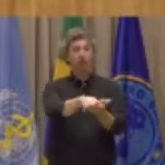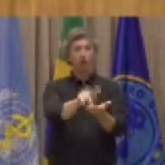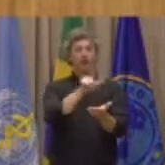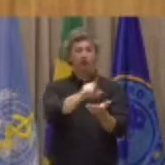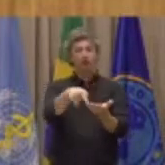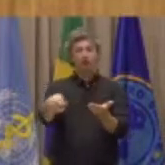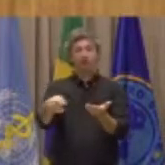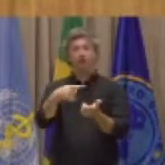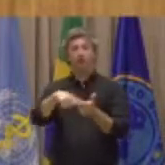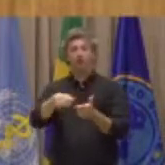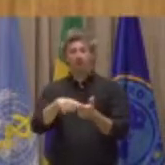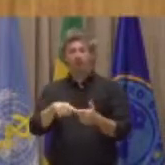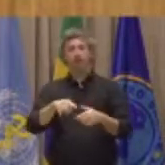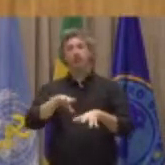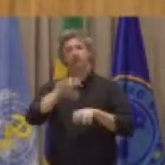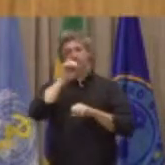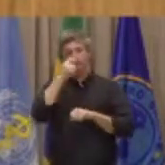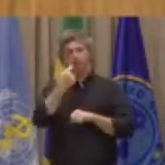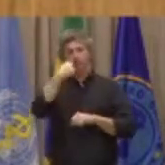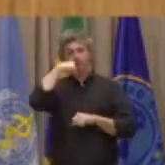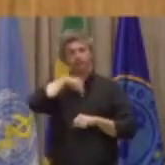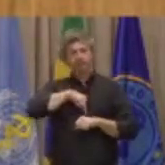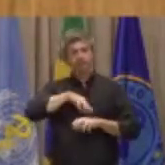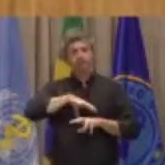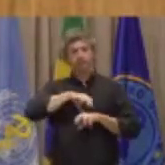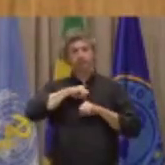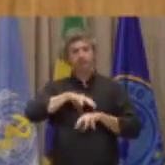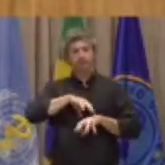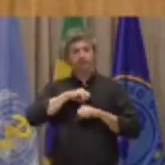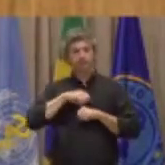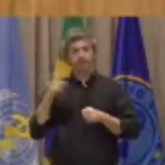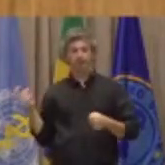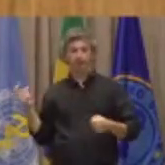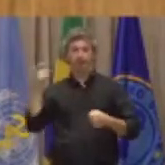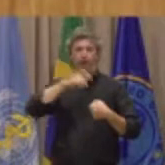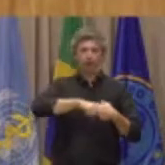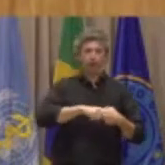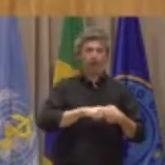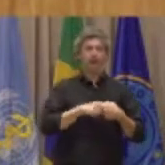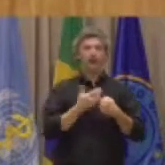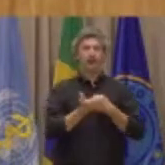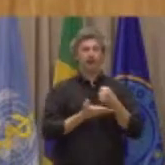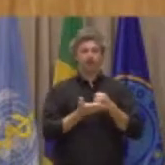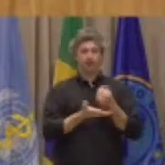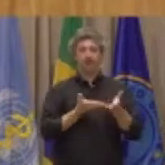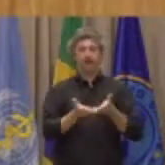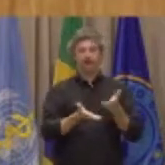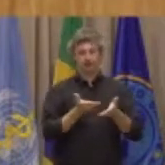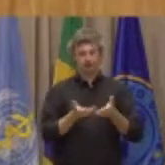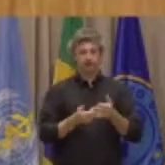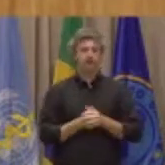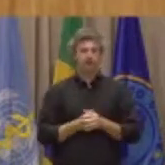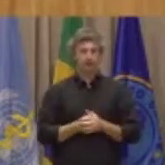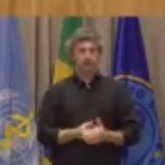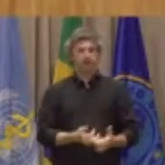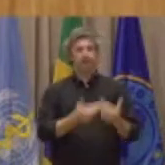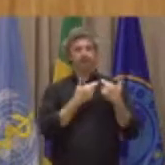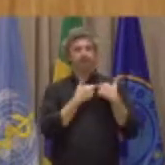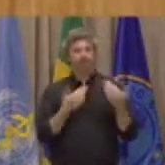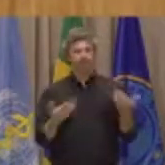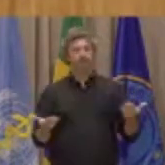post hospitalization and with respiratory disease that come back to the